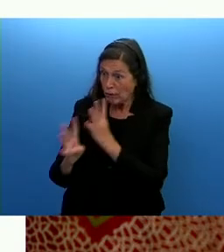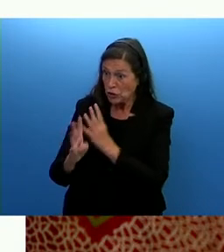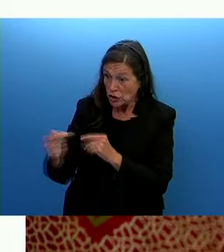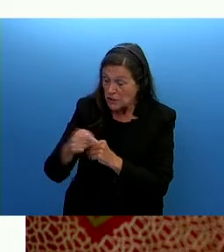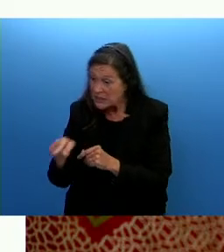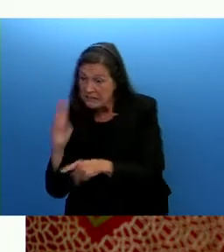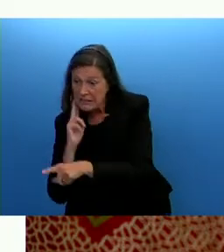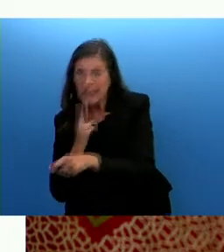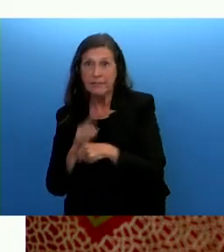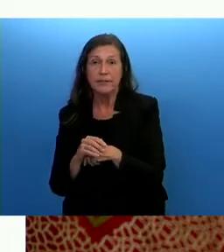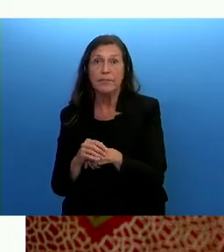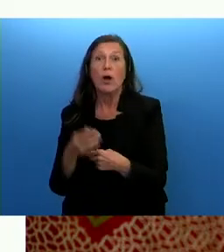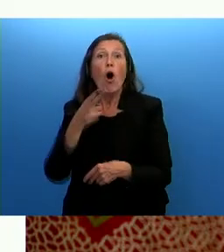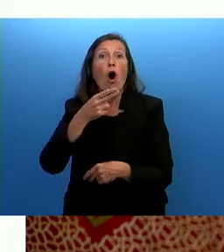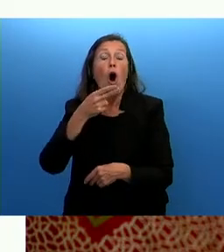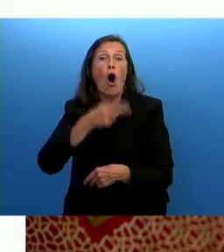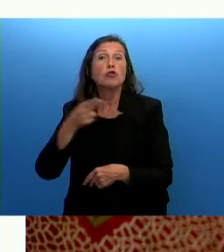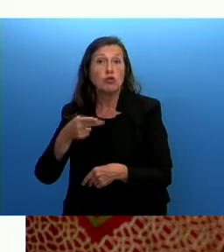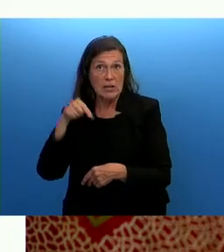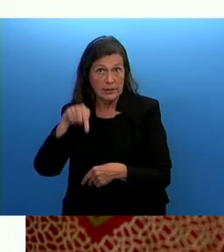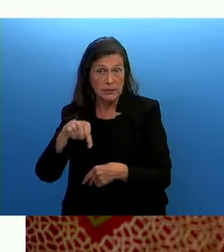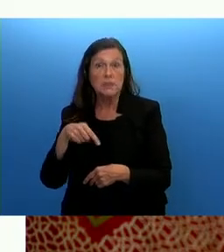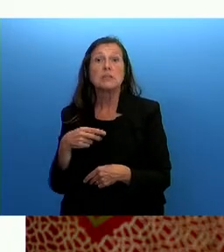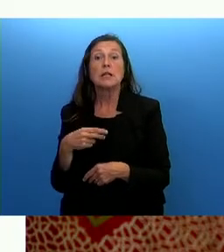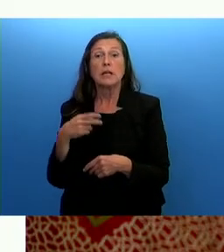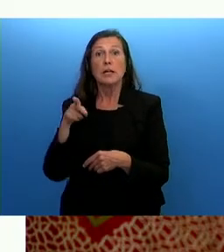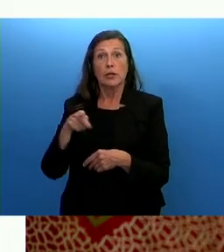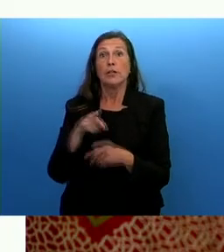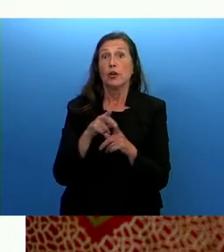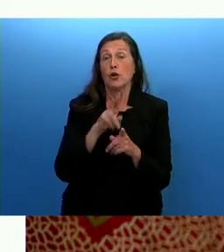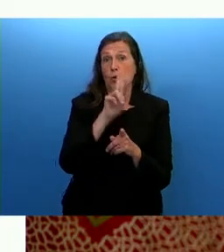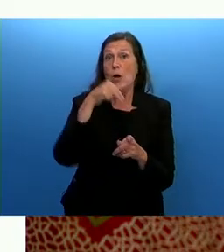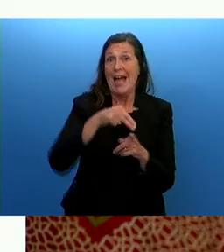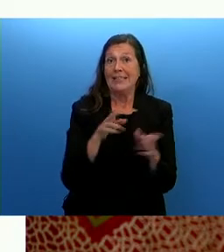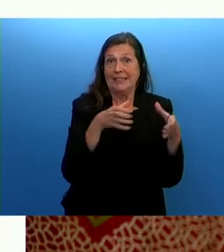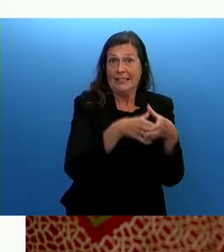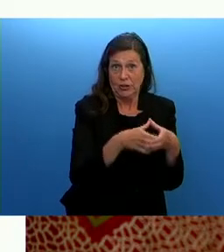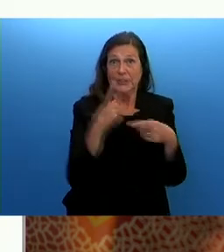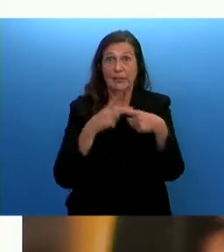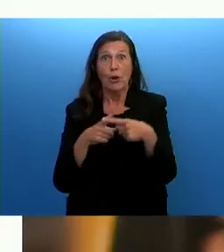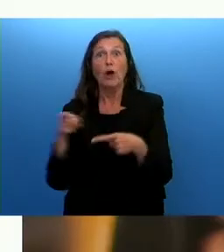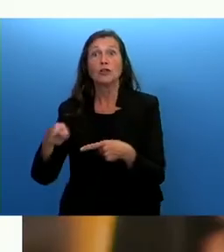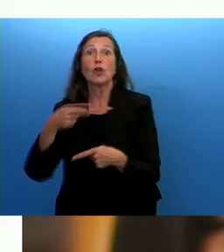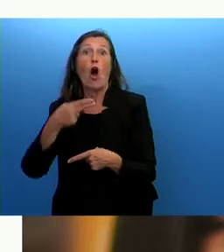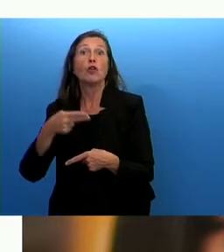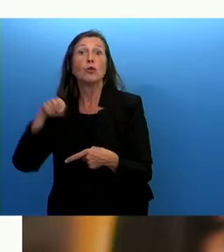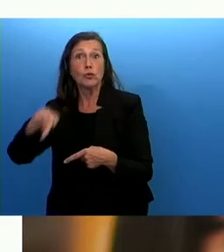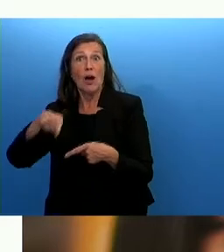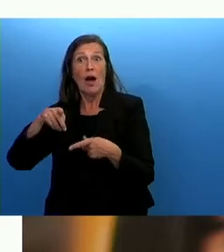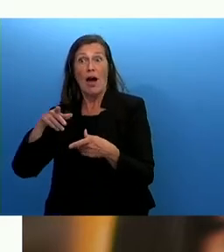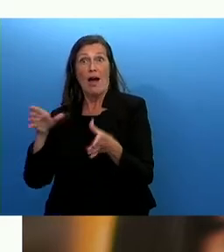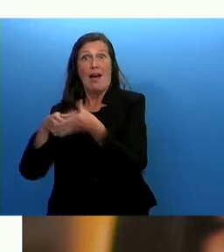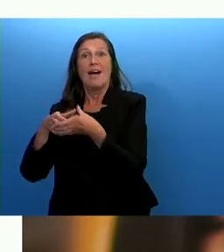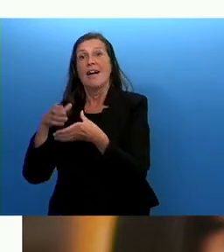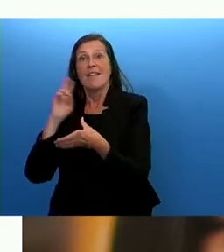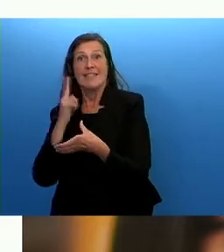example, in Honduras, the UN Refugee Agency and the Honduran Deaf Association have developed training modules and a